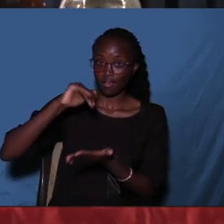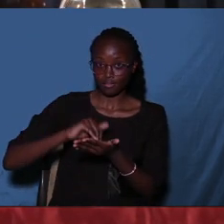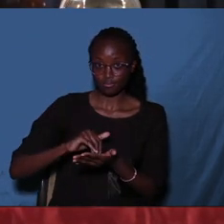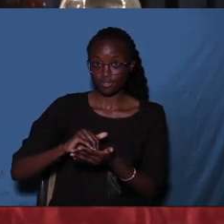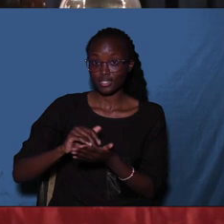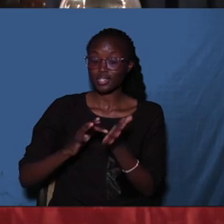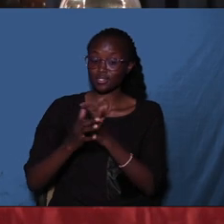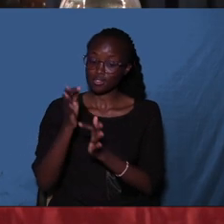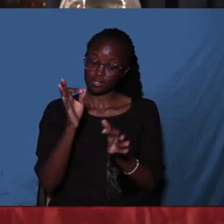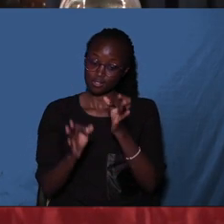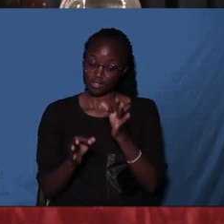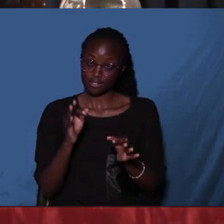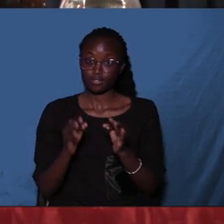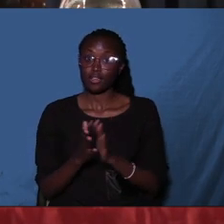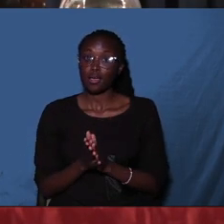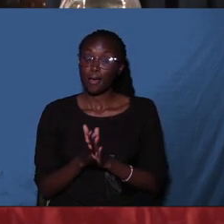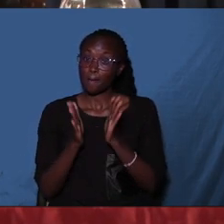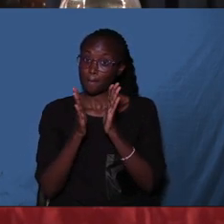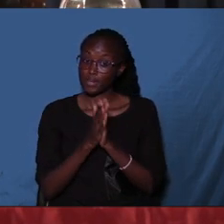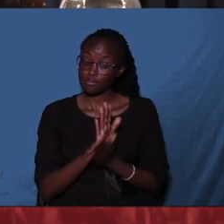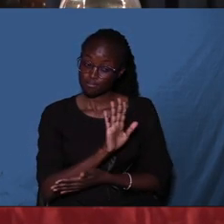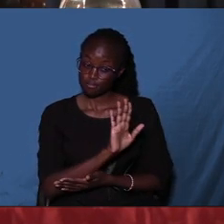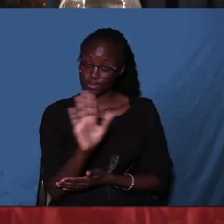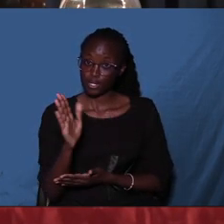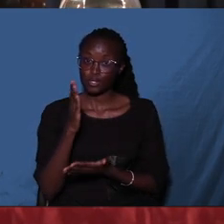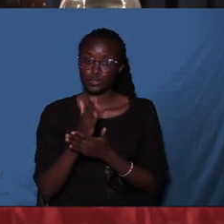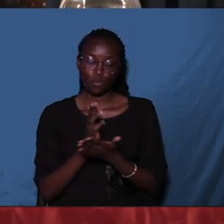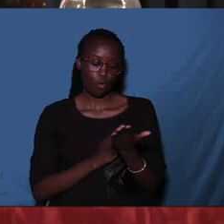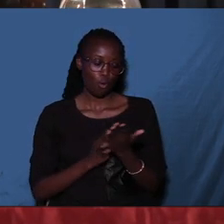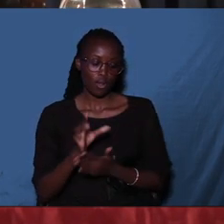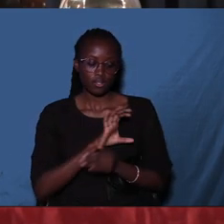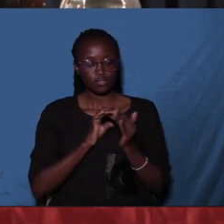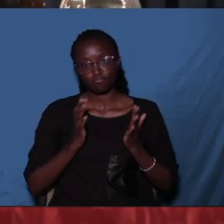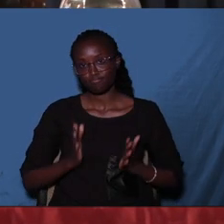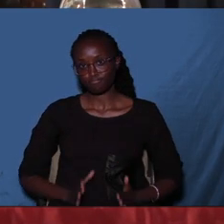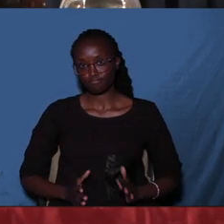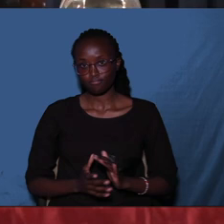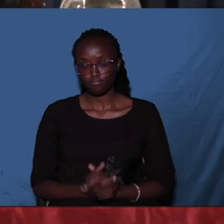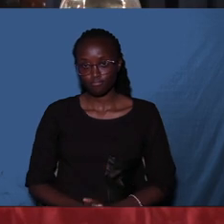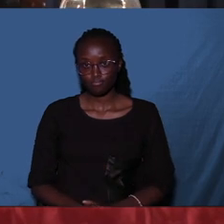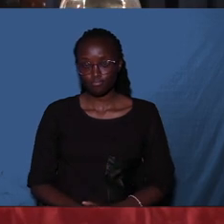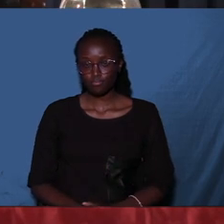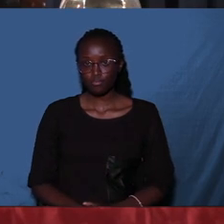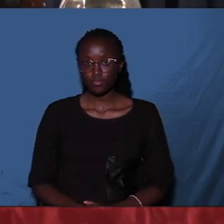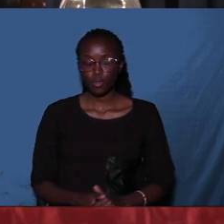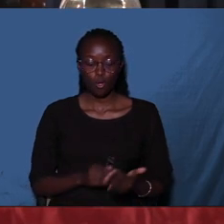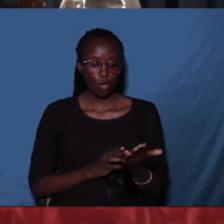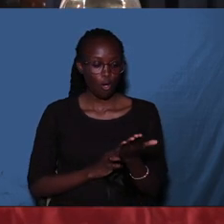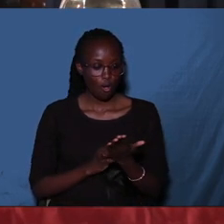one? I pray that we'll become original Christians. We become original